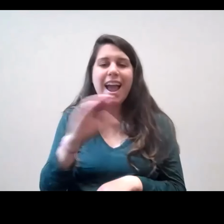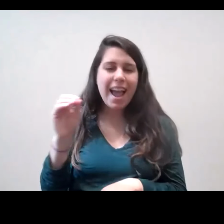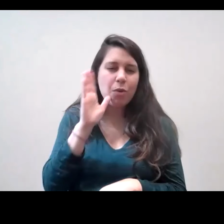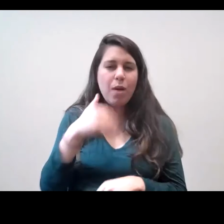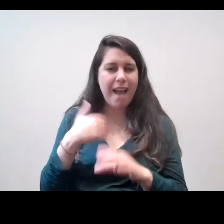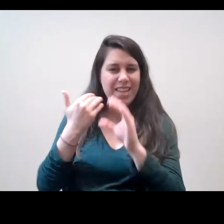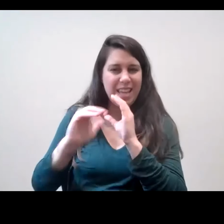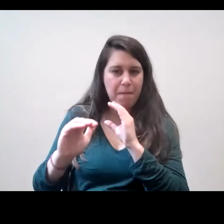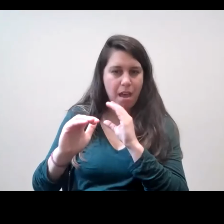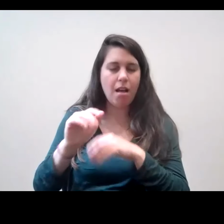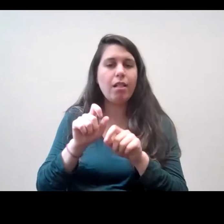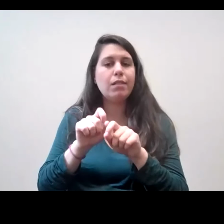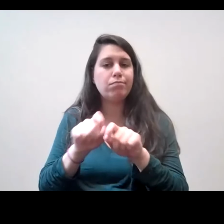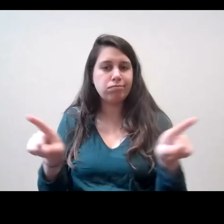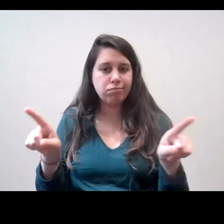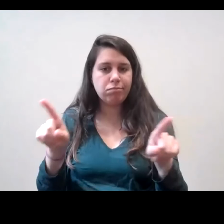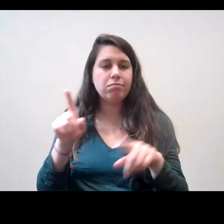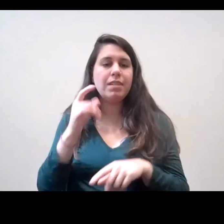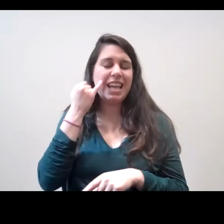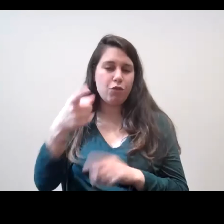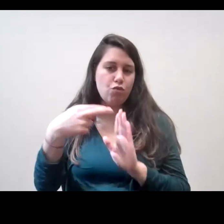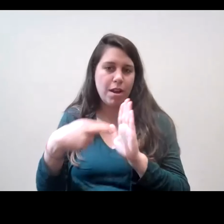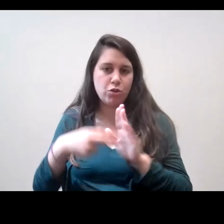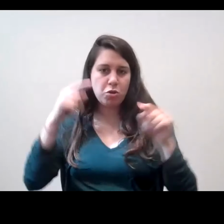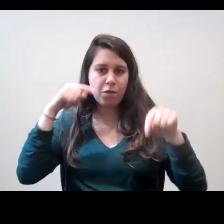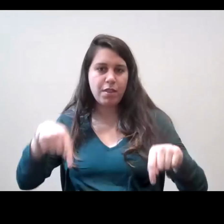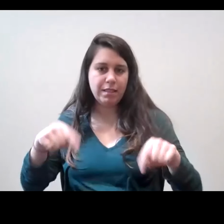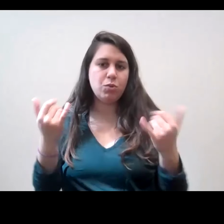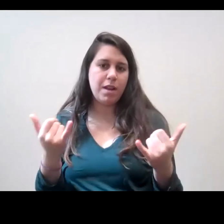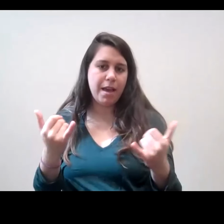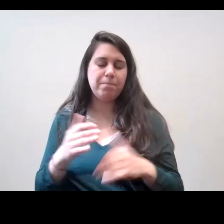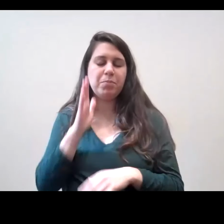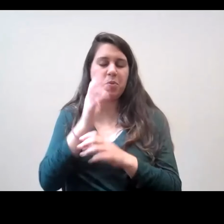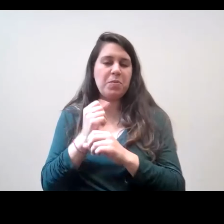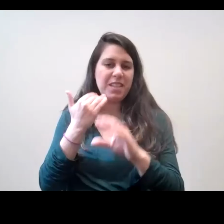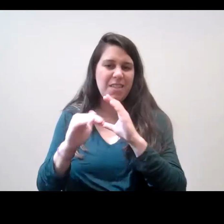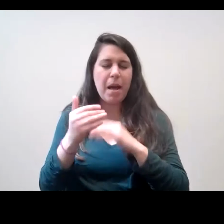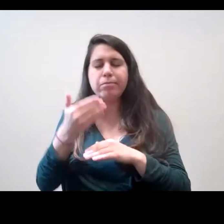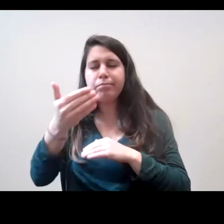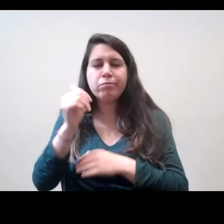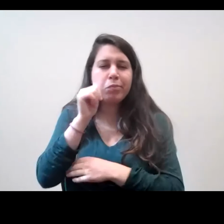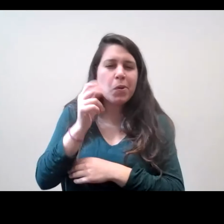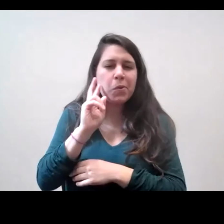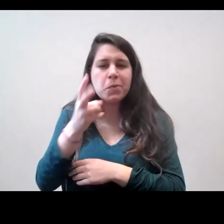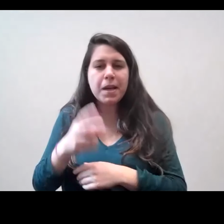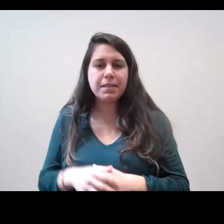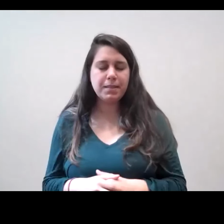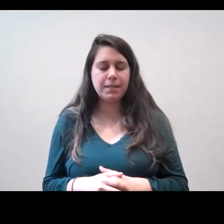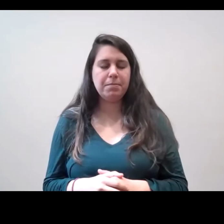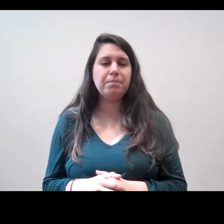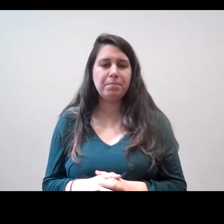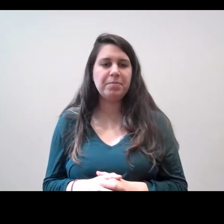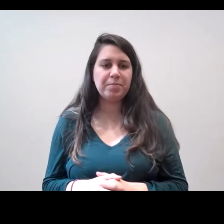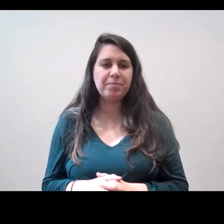will send out to you as a registered participant in Grand Rounds today over the next day or so, which